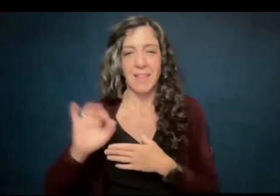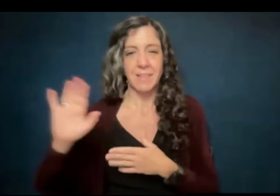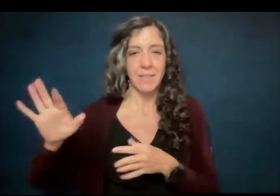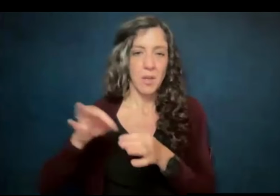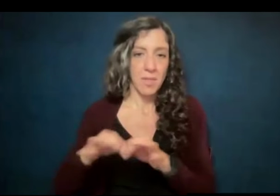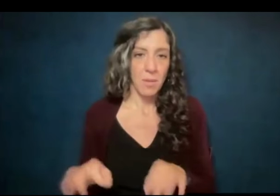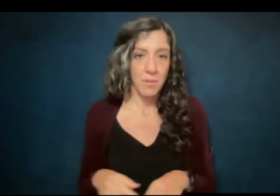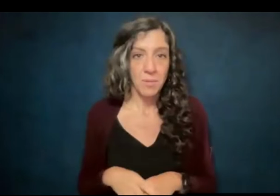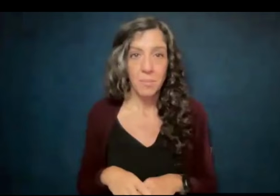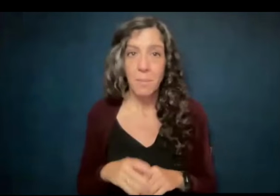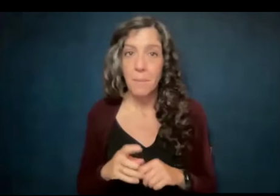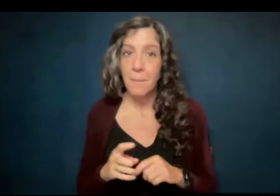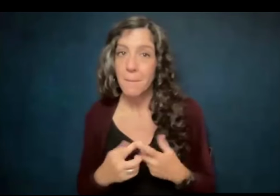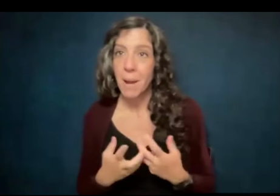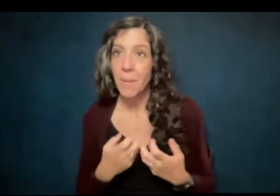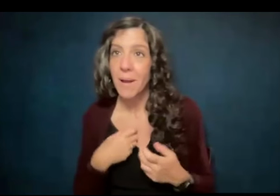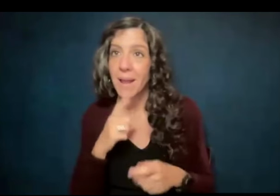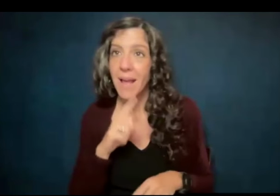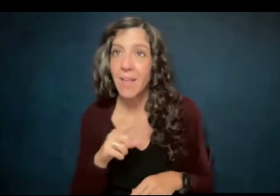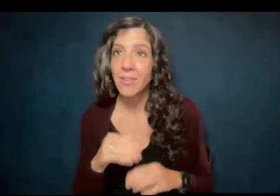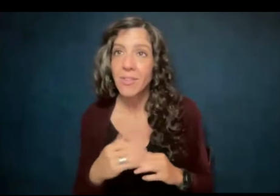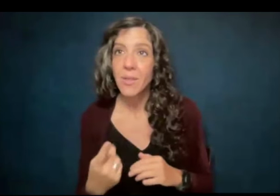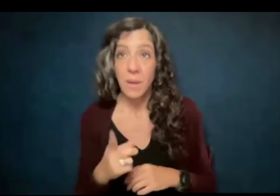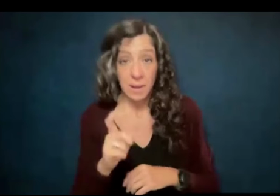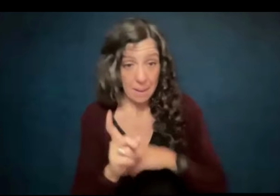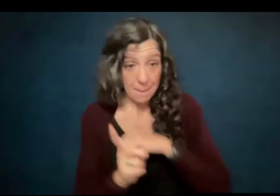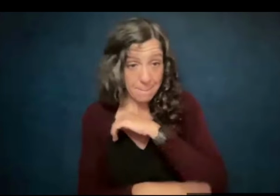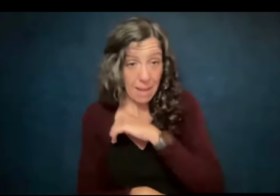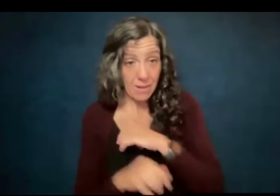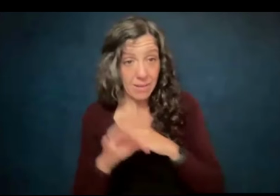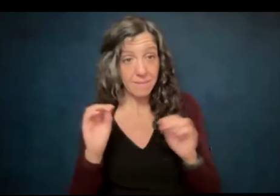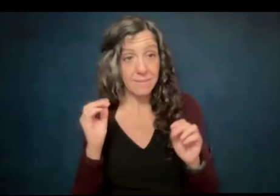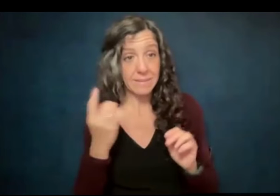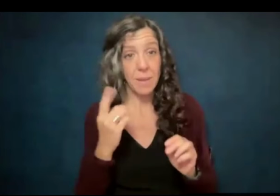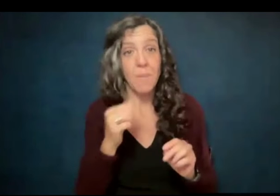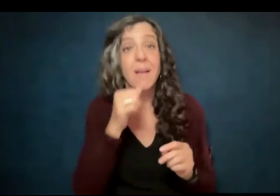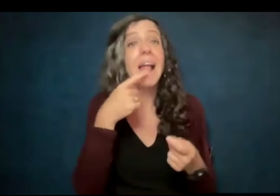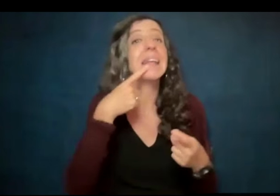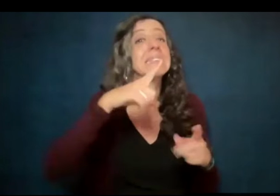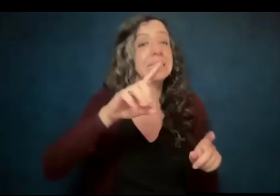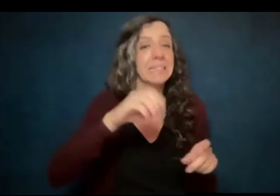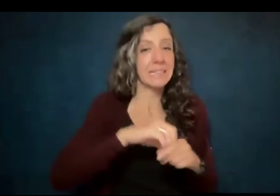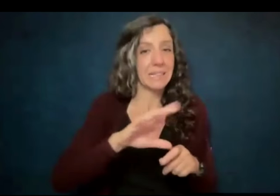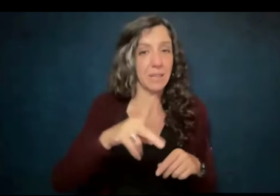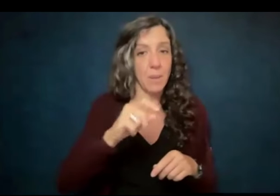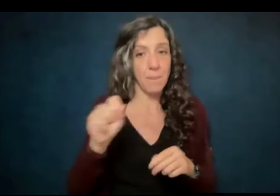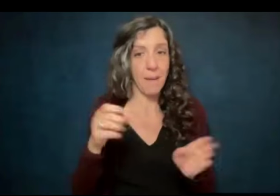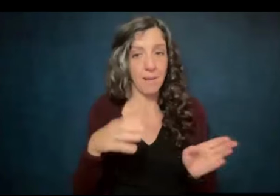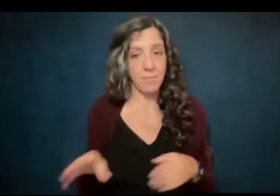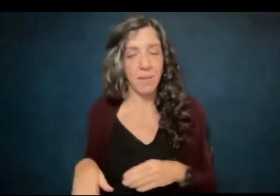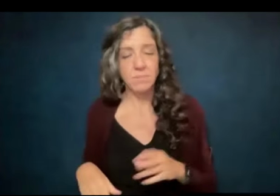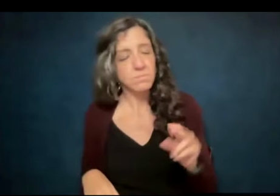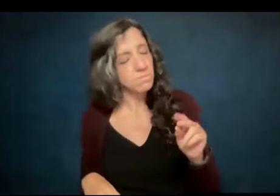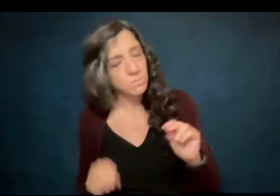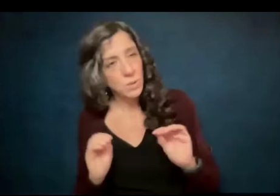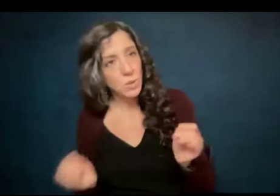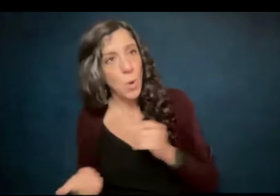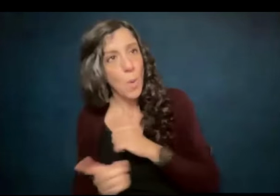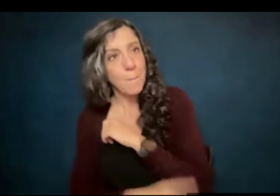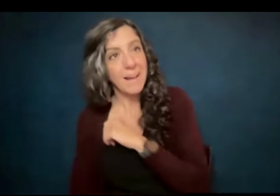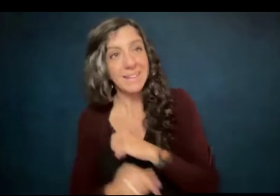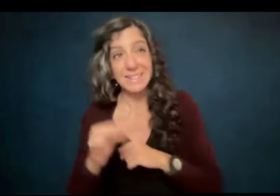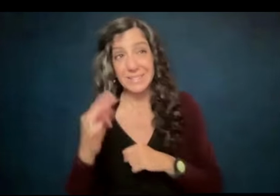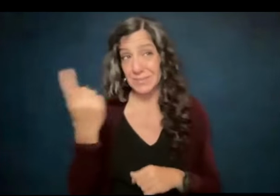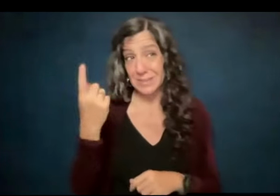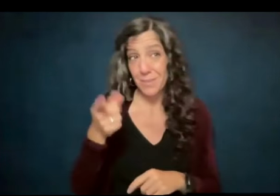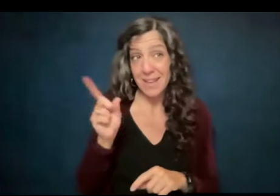there a yeah, let me answer this question. Is there a penalty if someone doesn't succeed in their PASS plan? There's no penalty if someone is